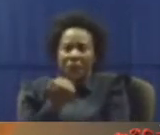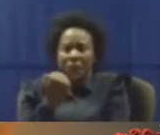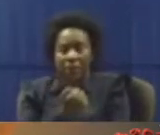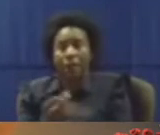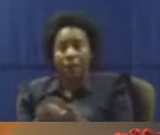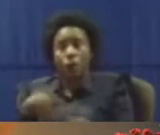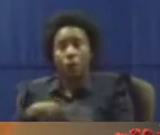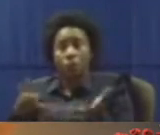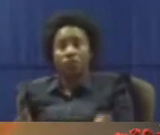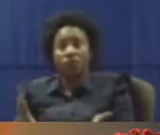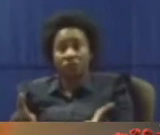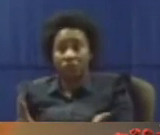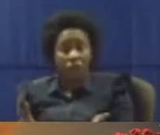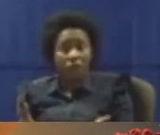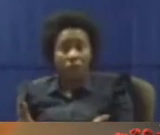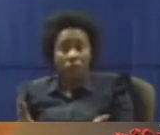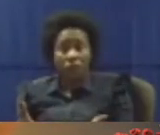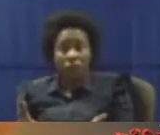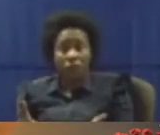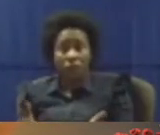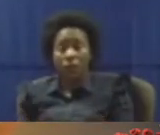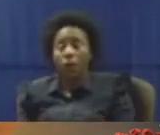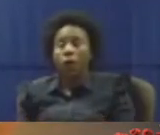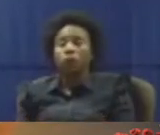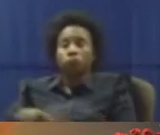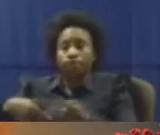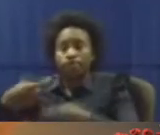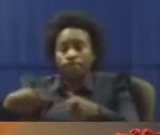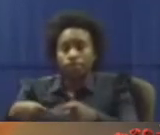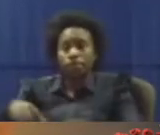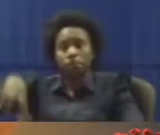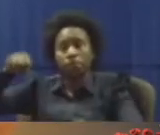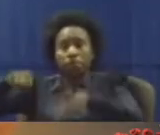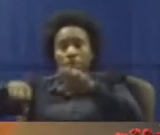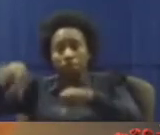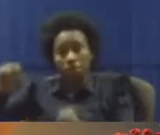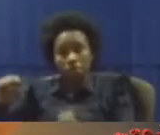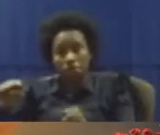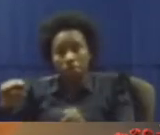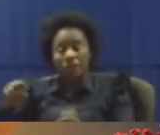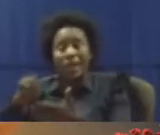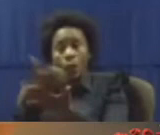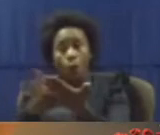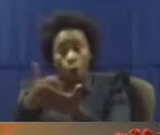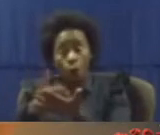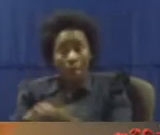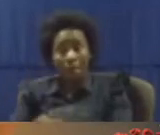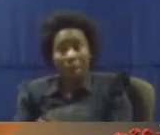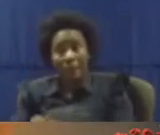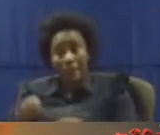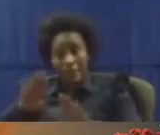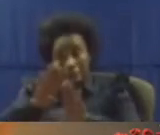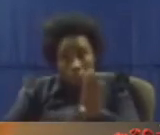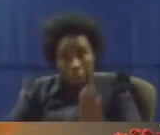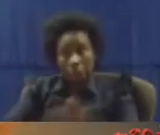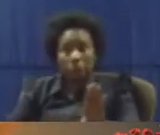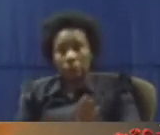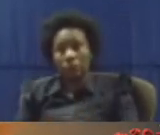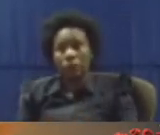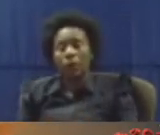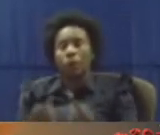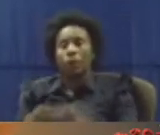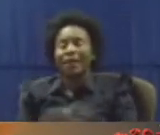are, facing not just ongoing load shedding, work shedding, economic shedding, but potentially a shift up to stage 8